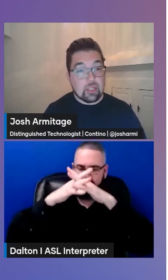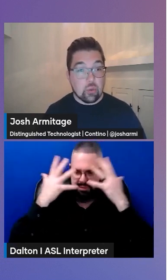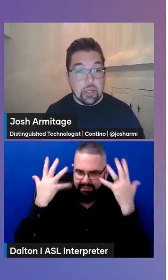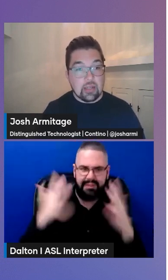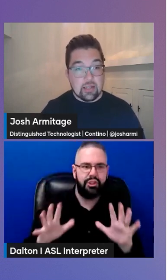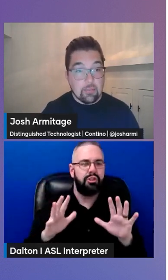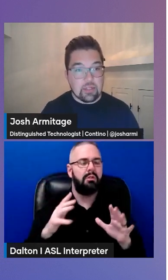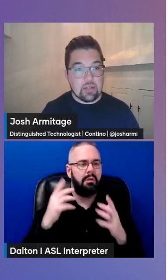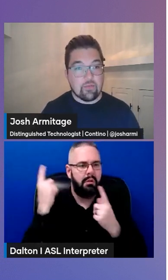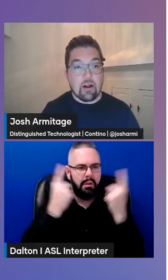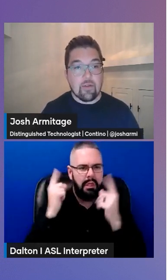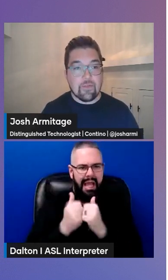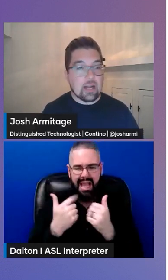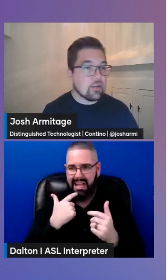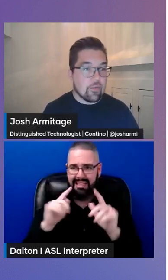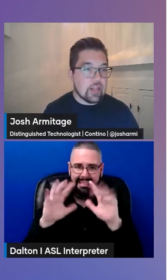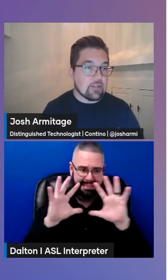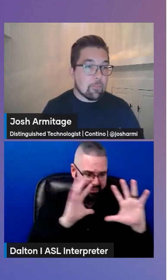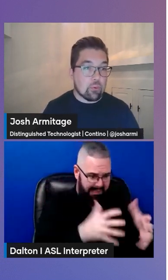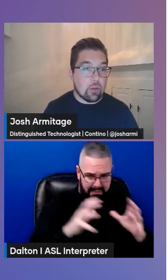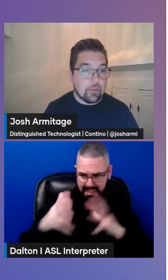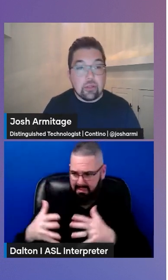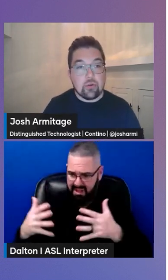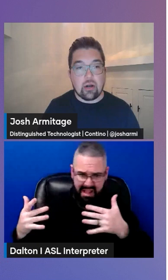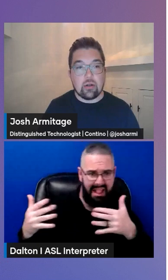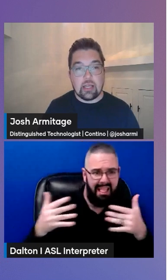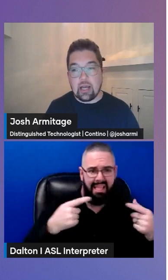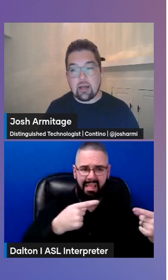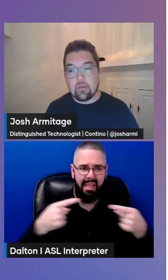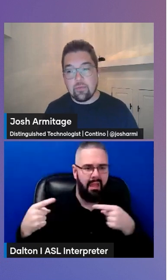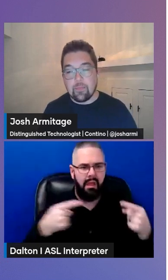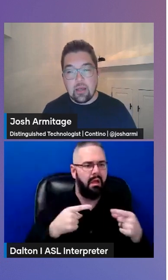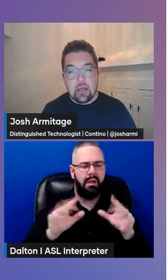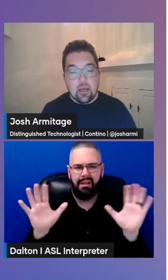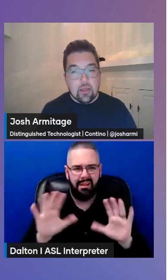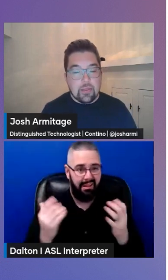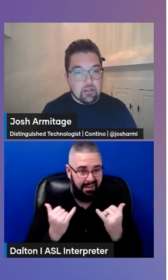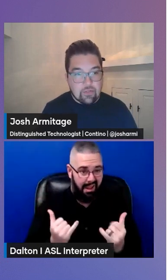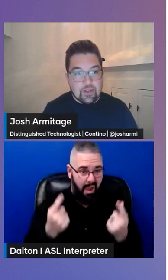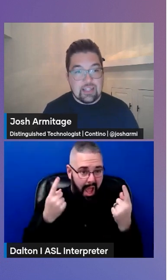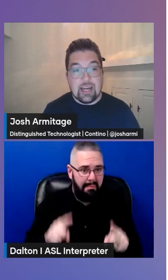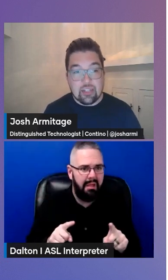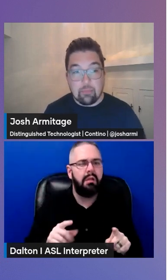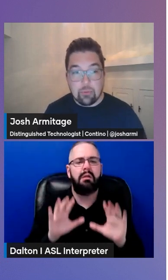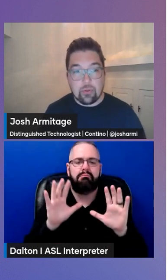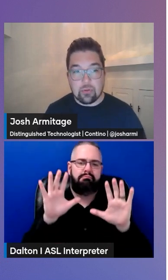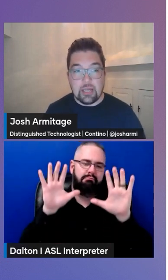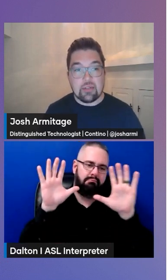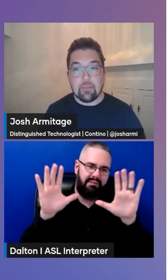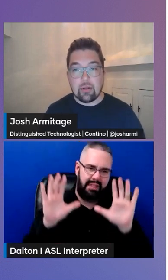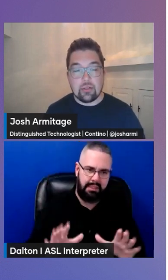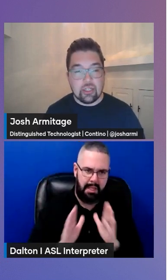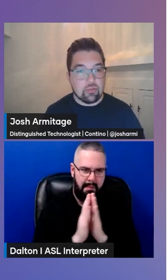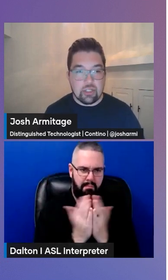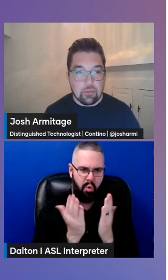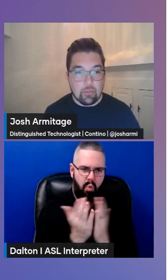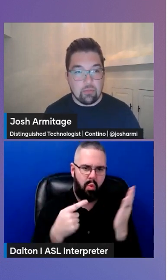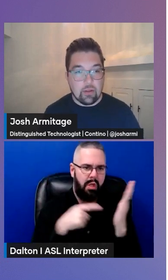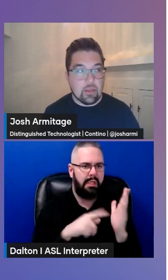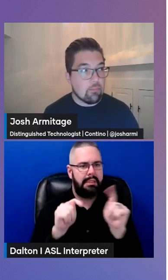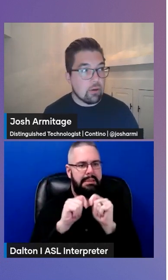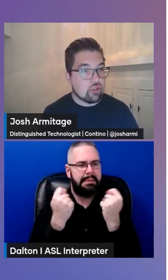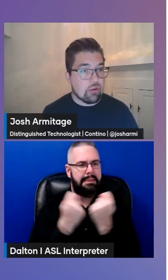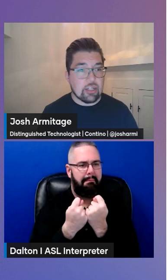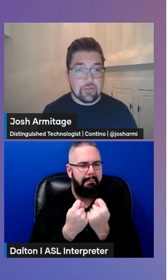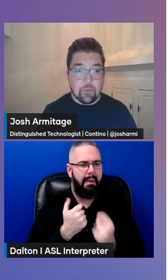work between teams is very effective, or that's a problem that you currently have. There's a fantastic book called Team Topologies, which is probably one